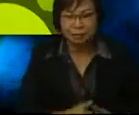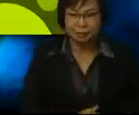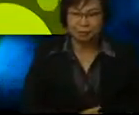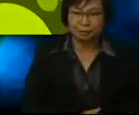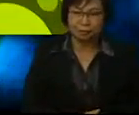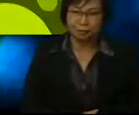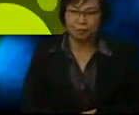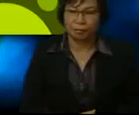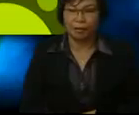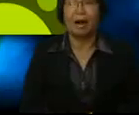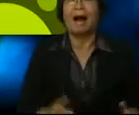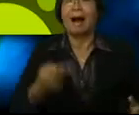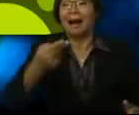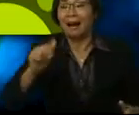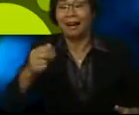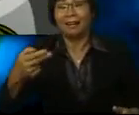Aha!